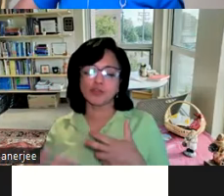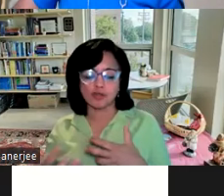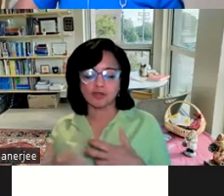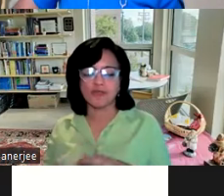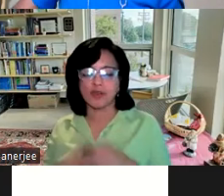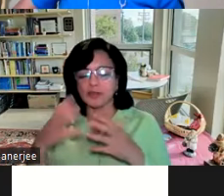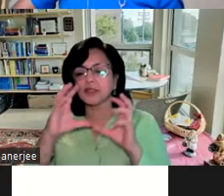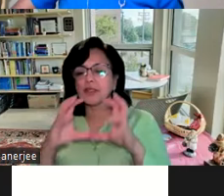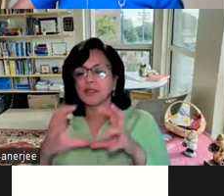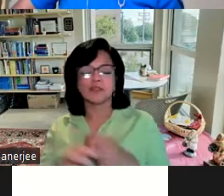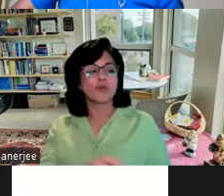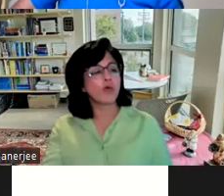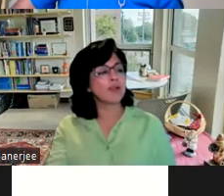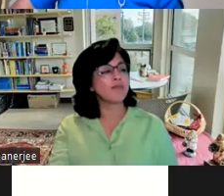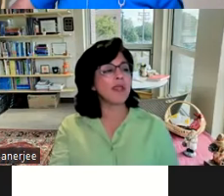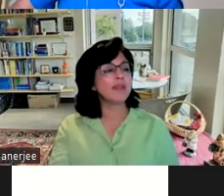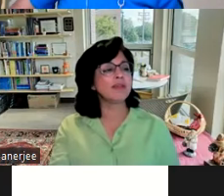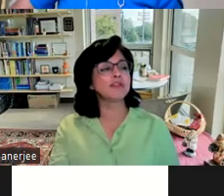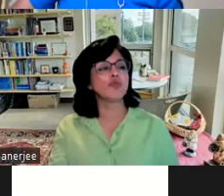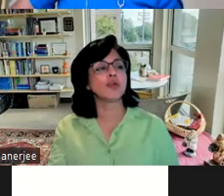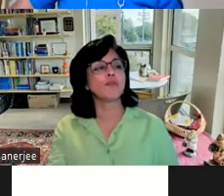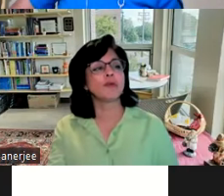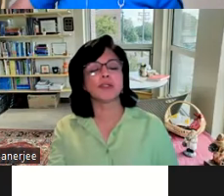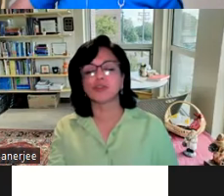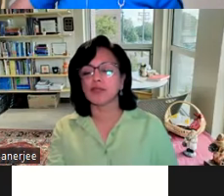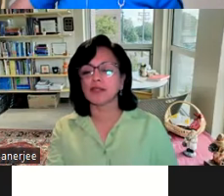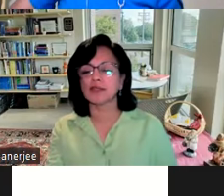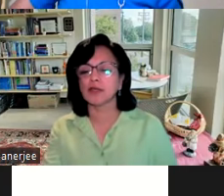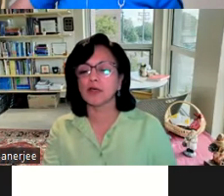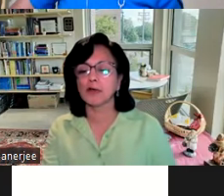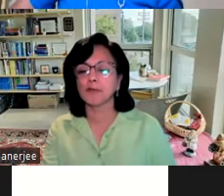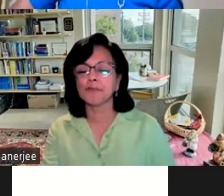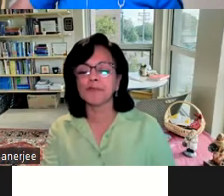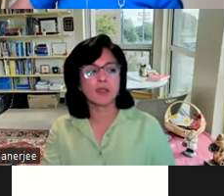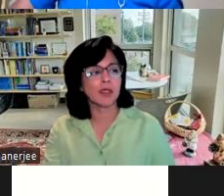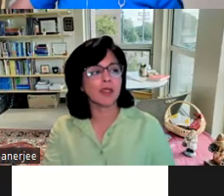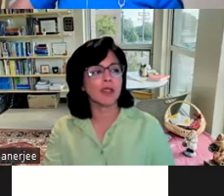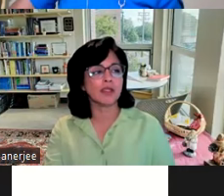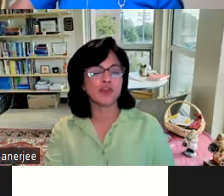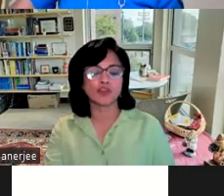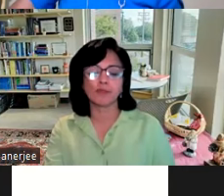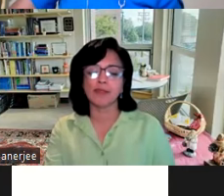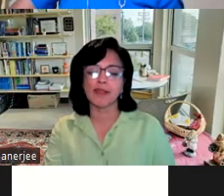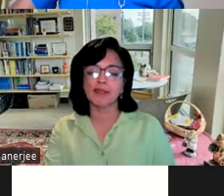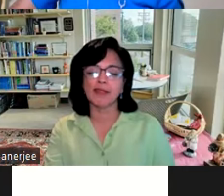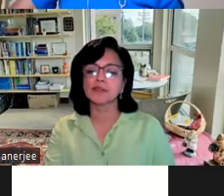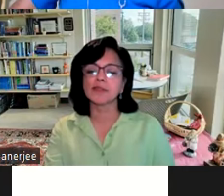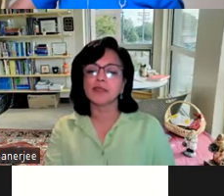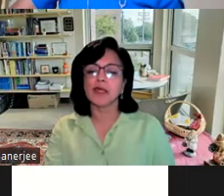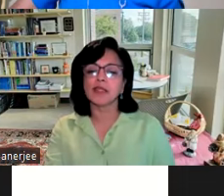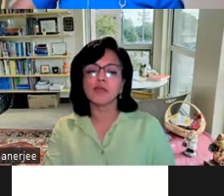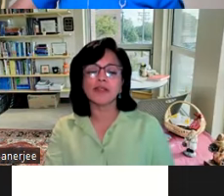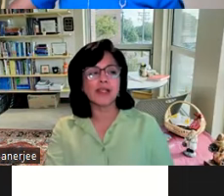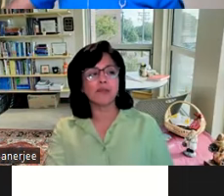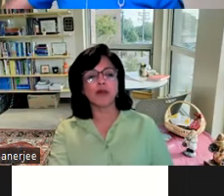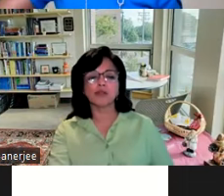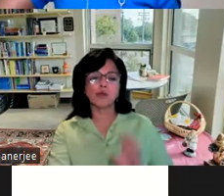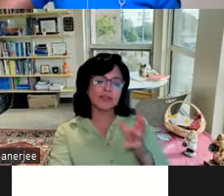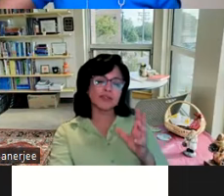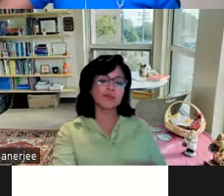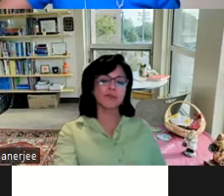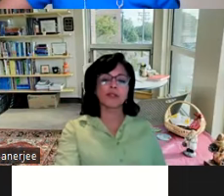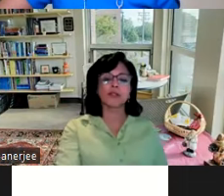you talk to families. So, what are the main things you want to put into that individual plans? And Grace, help me